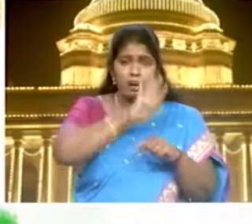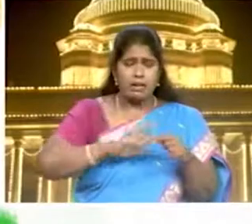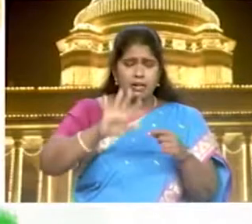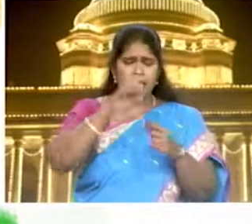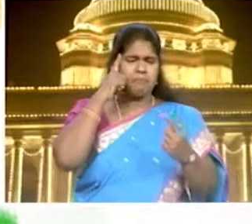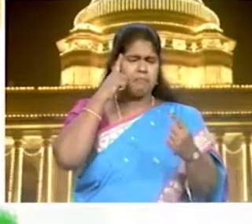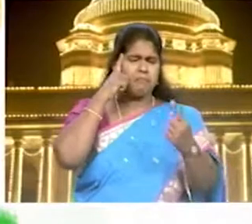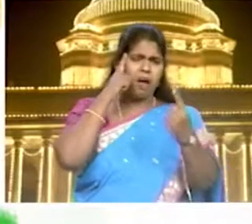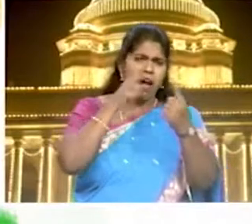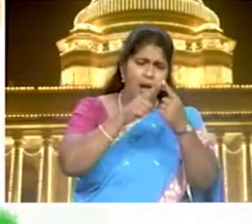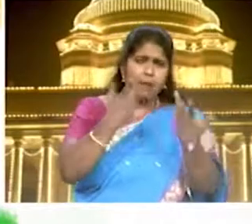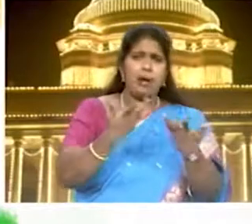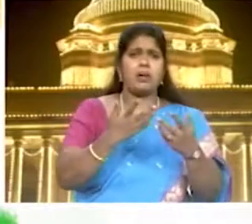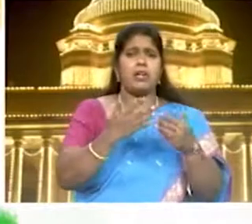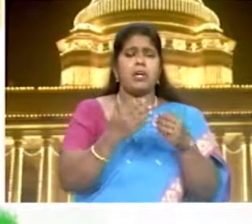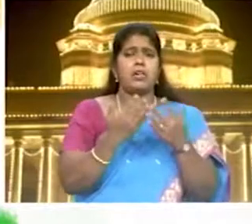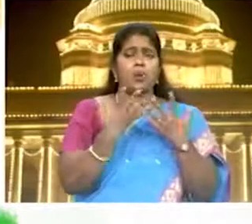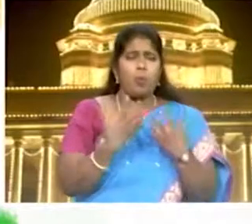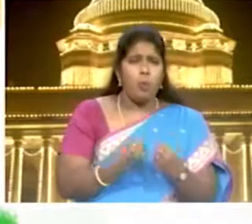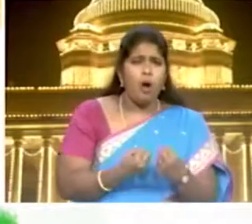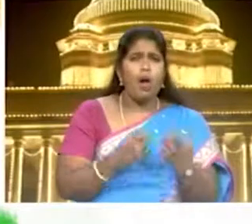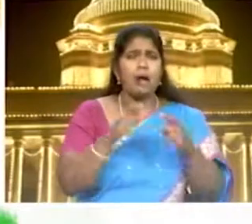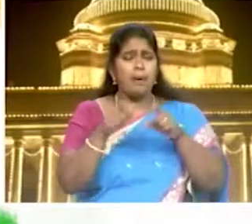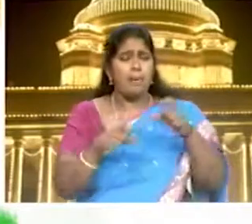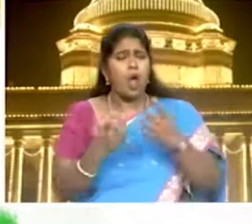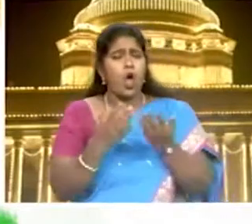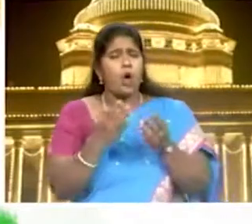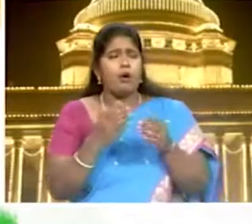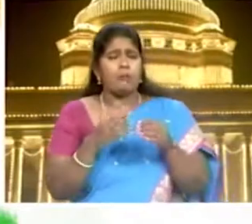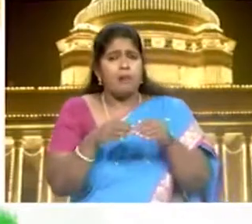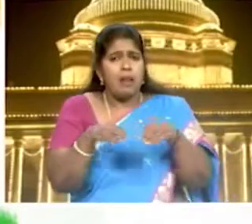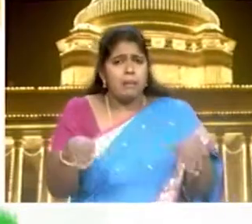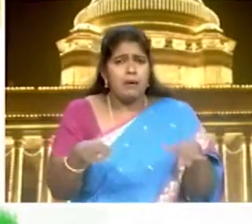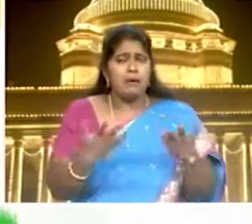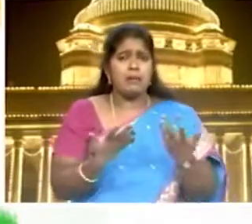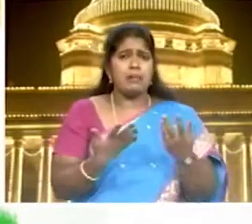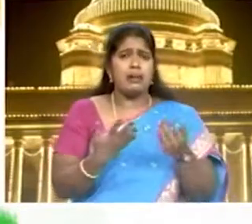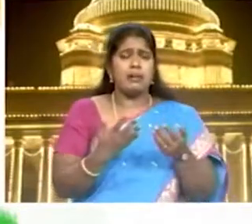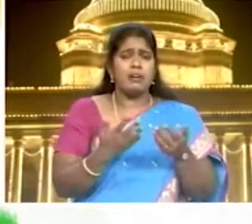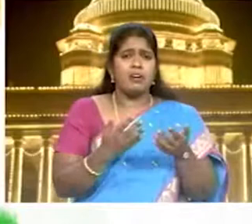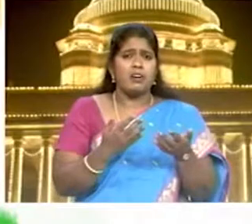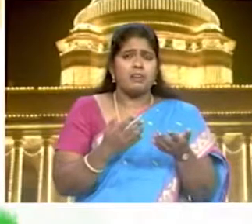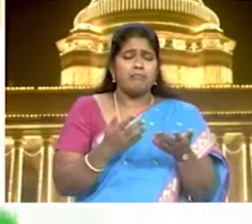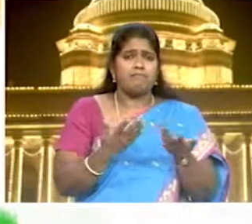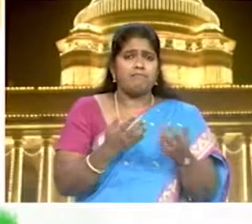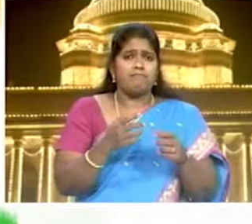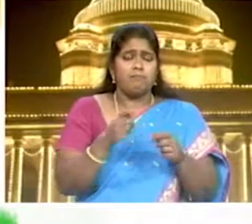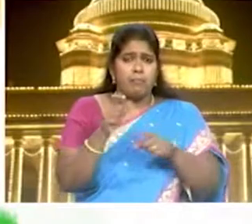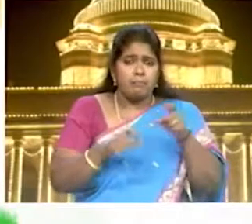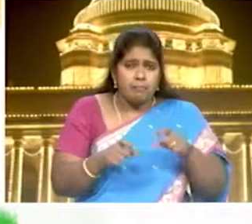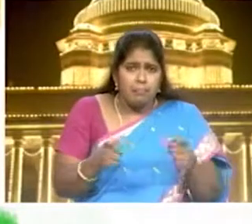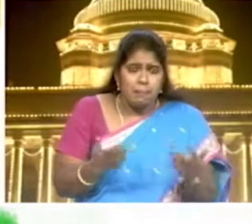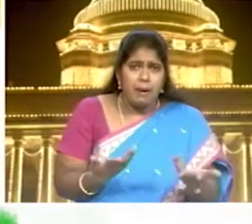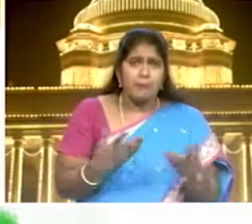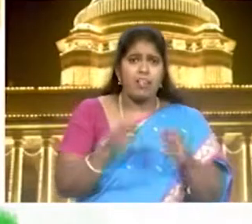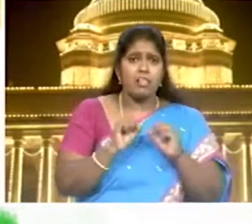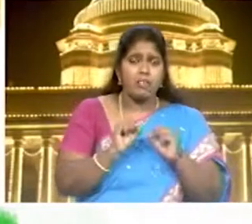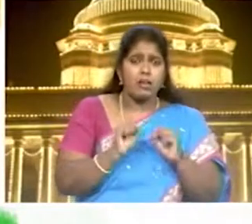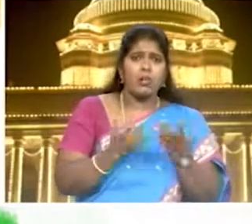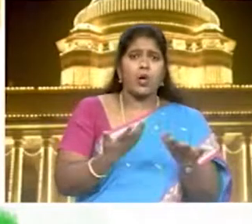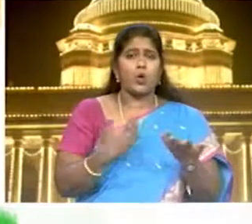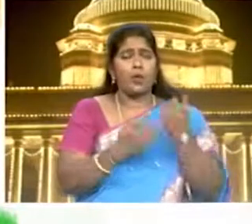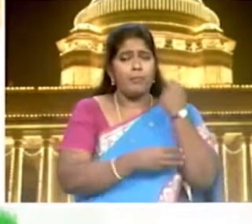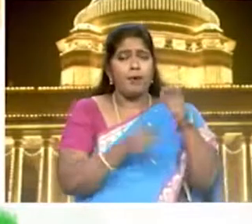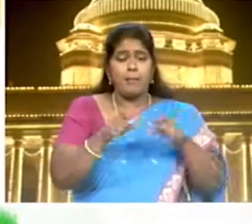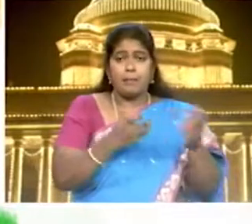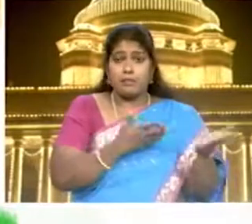for those on the margins. Some of our national values have been incorporated in our constitution